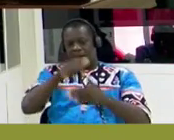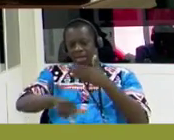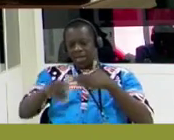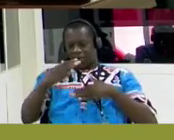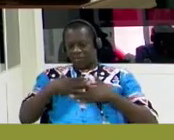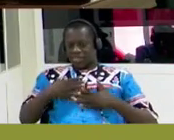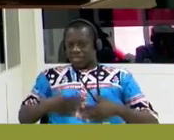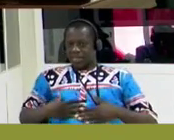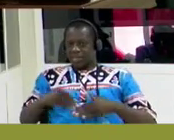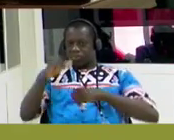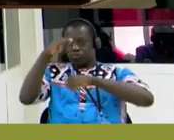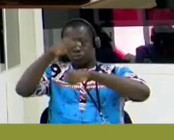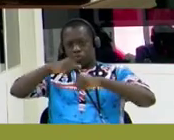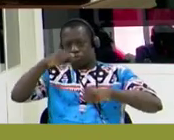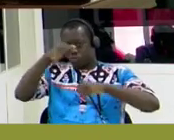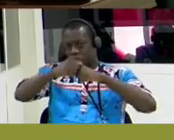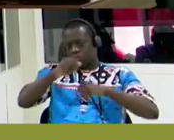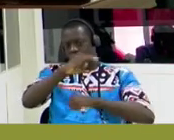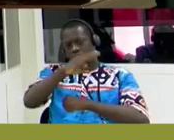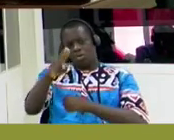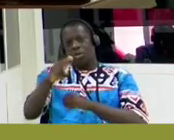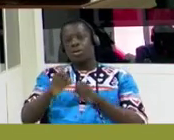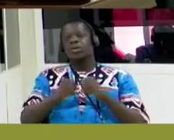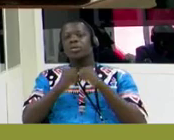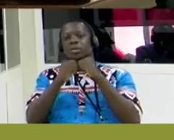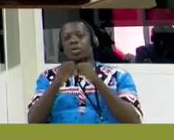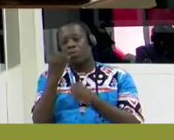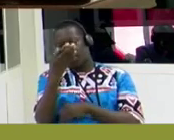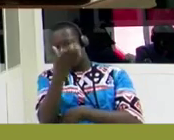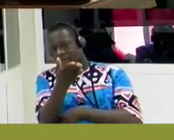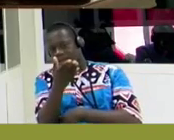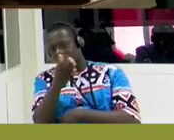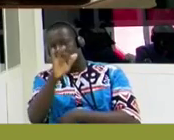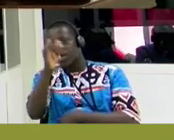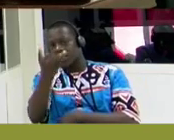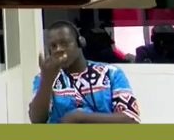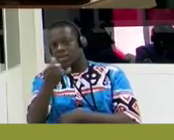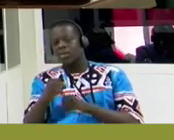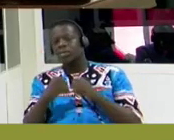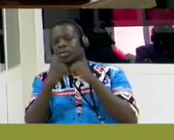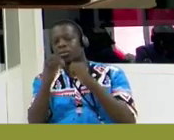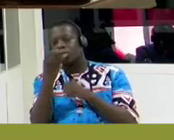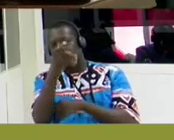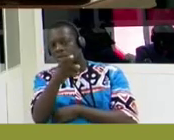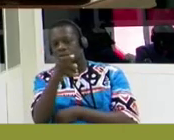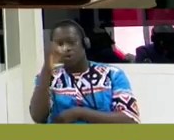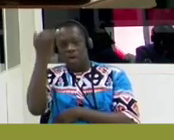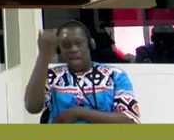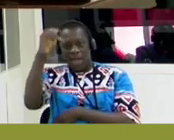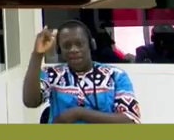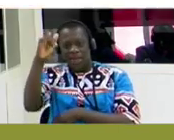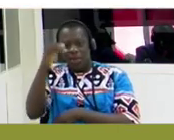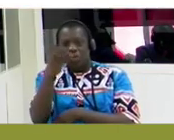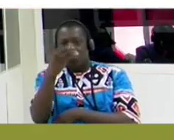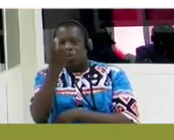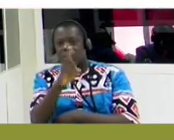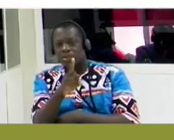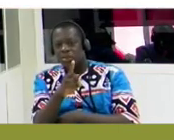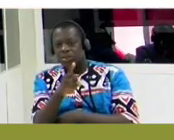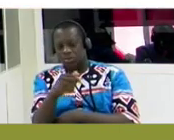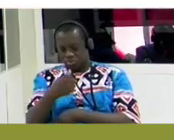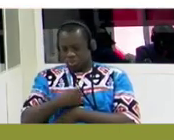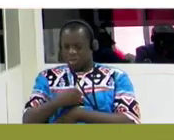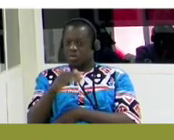torturing him. Mm-hmm. That's what he said. Yeah, that was what he said. Are you suggesting that? I am suggesting that I went there